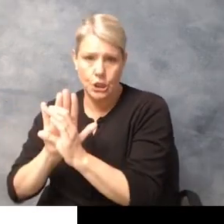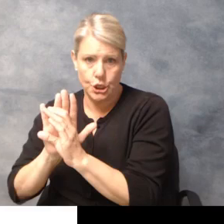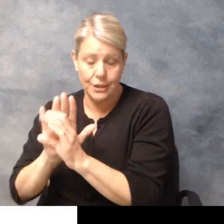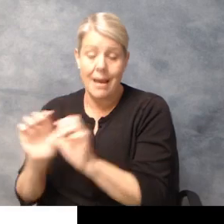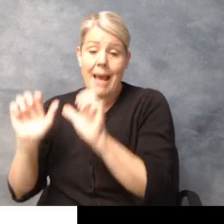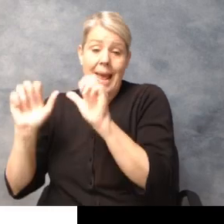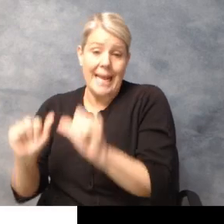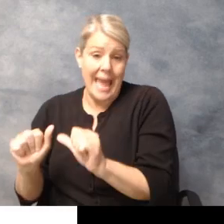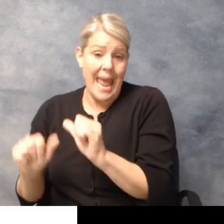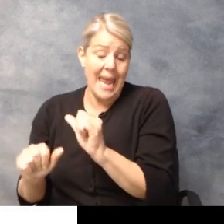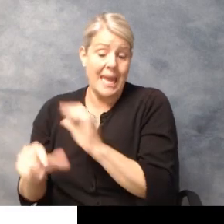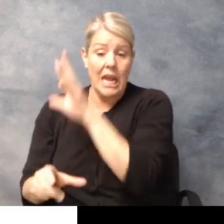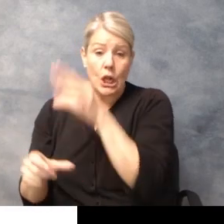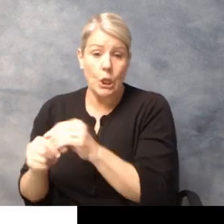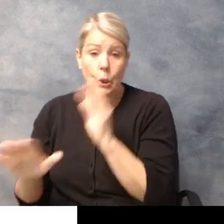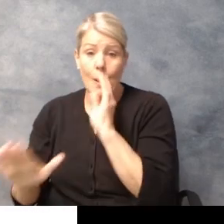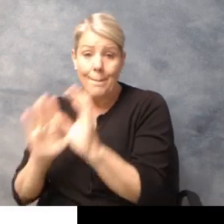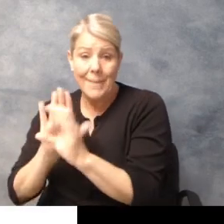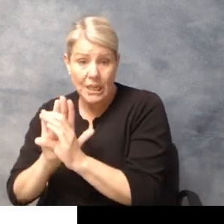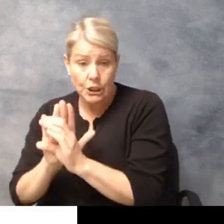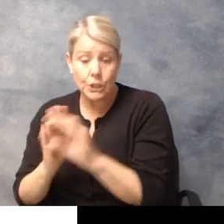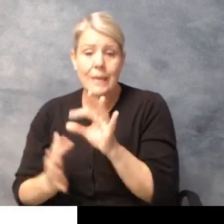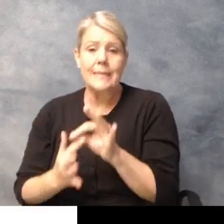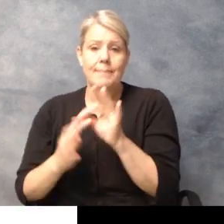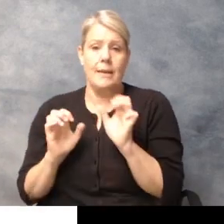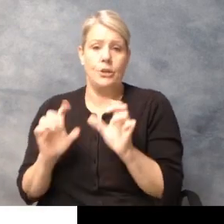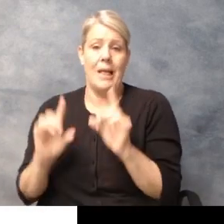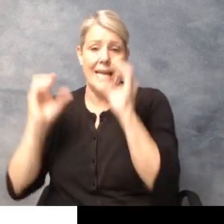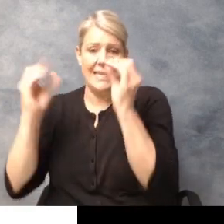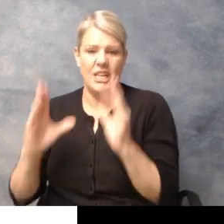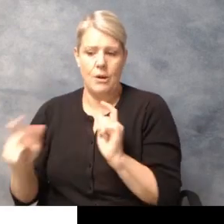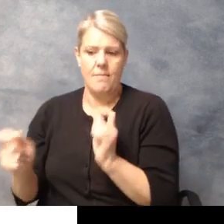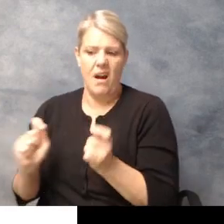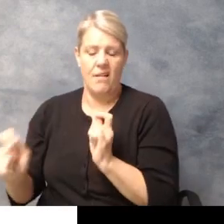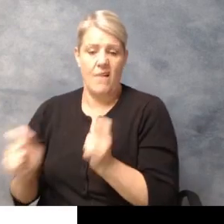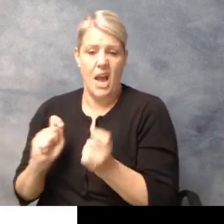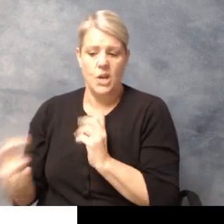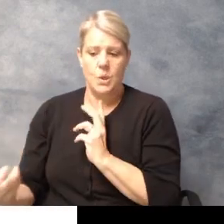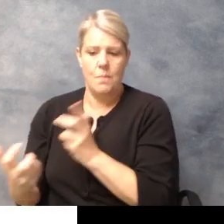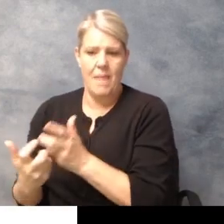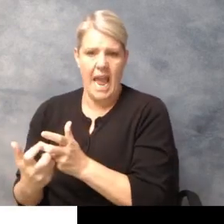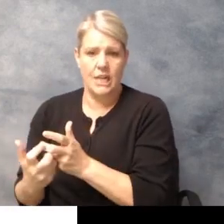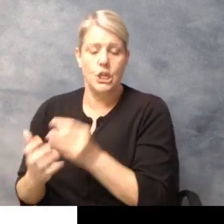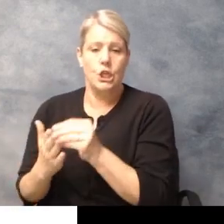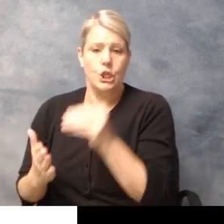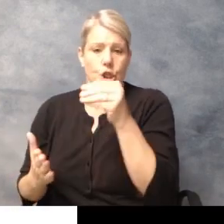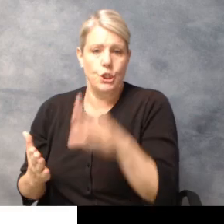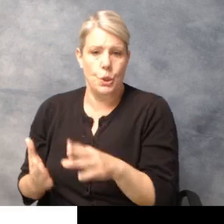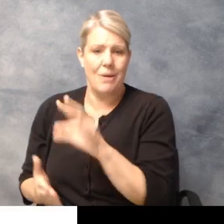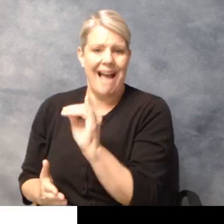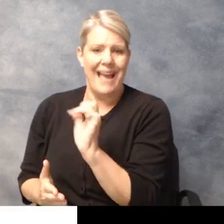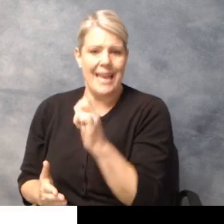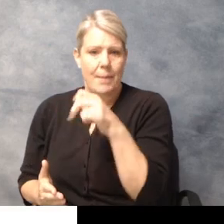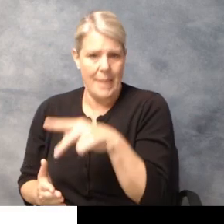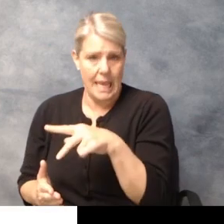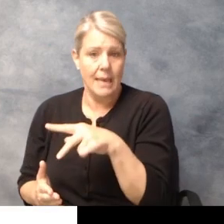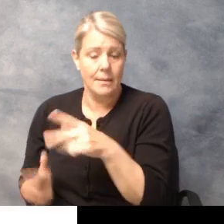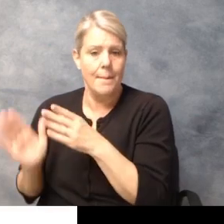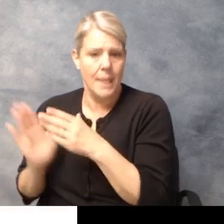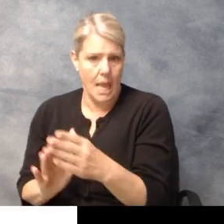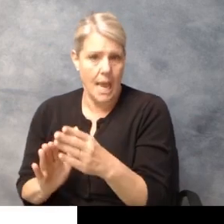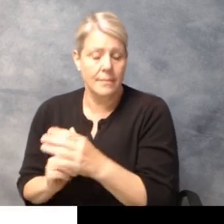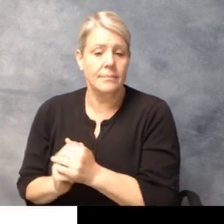include pictures that can be modified by the special education teacher to meet the specific accommodation outlined on the student's